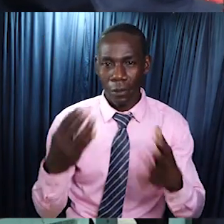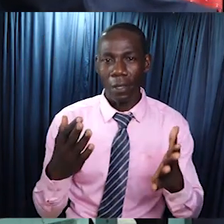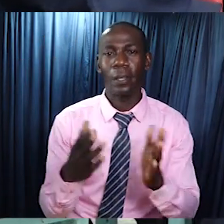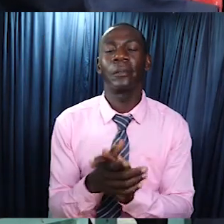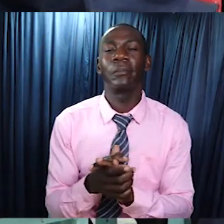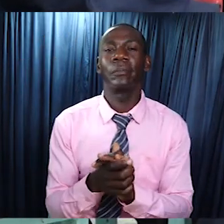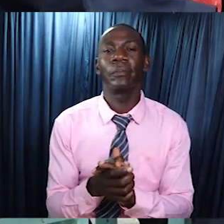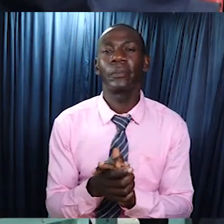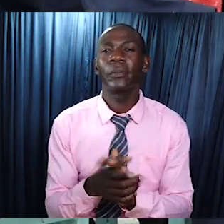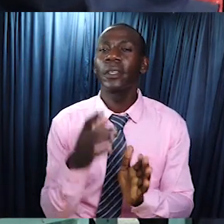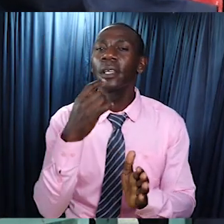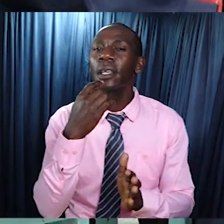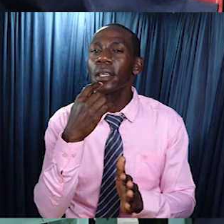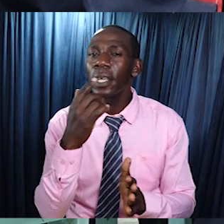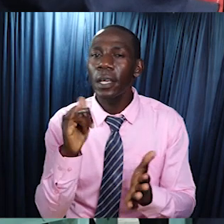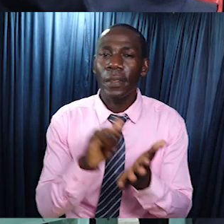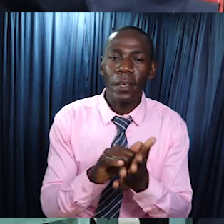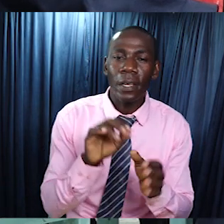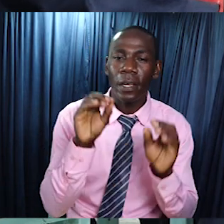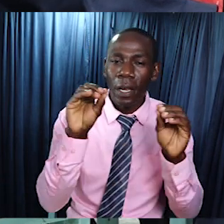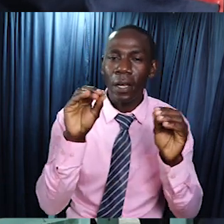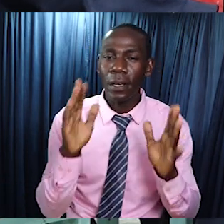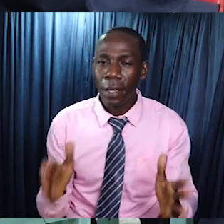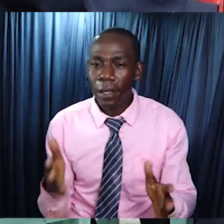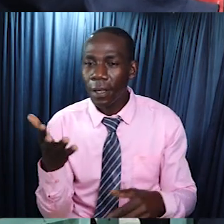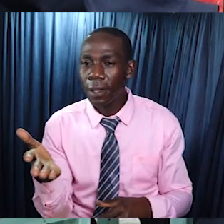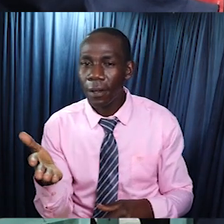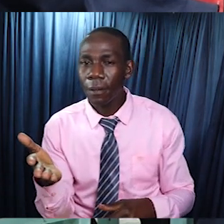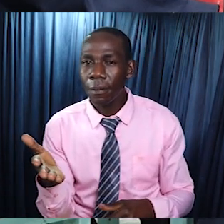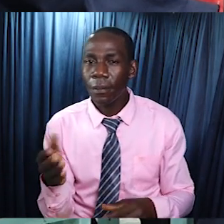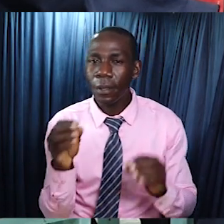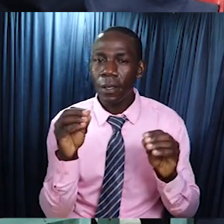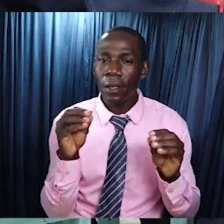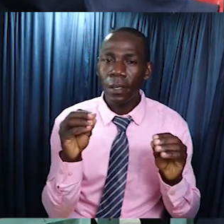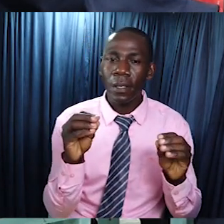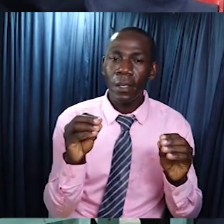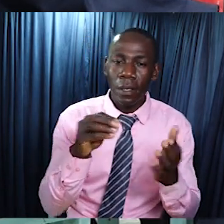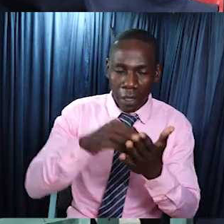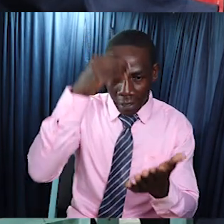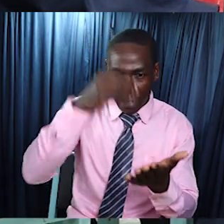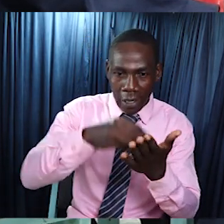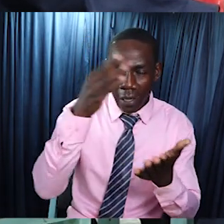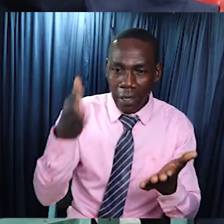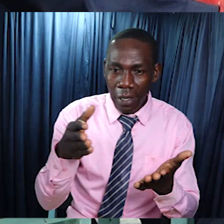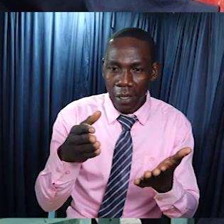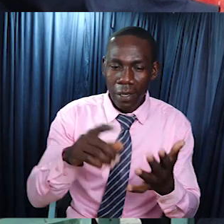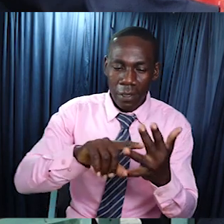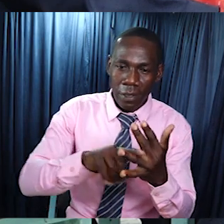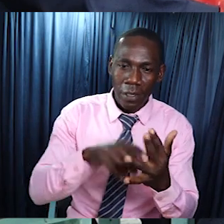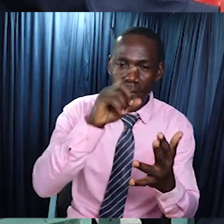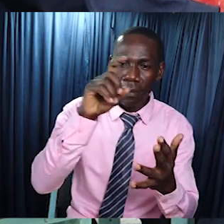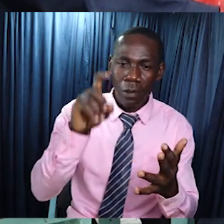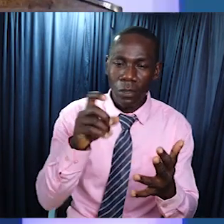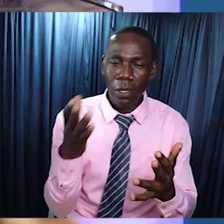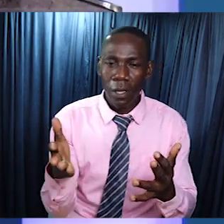Hallelujah. Hallelujah. Anasema hapa kuna mwanafunzi. She said there's a student here. Ah. Okay. Ameanza mtihani. She started the exam. Amejibu swali la